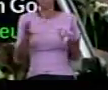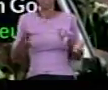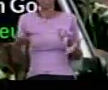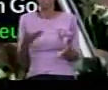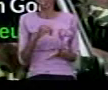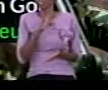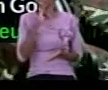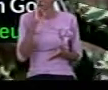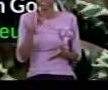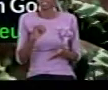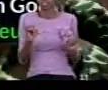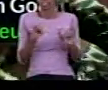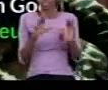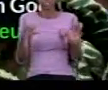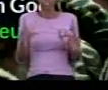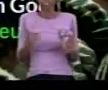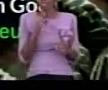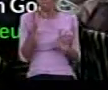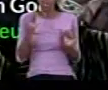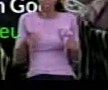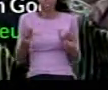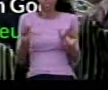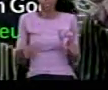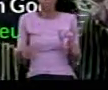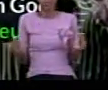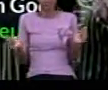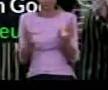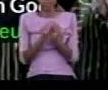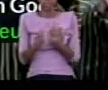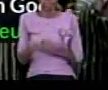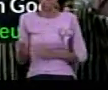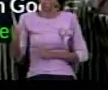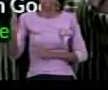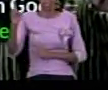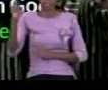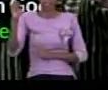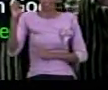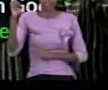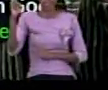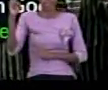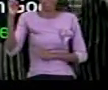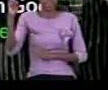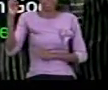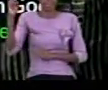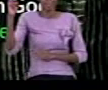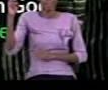Impossible, impossible, impossible for my God to do with